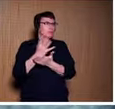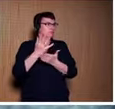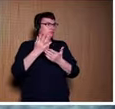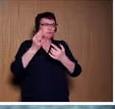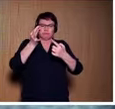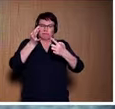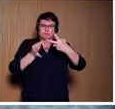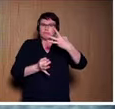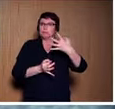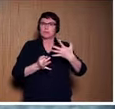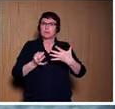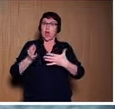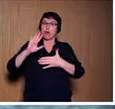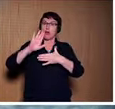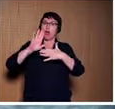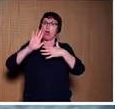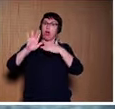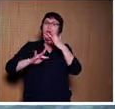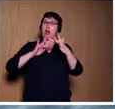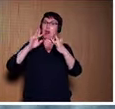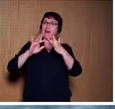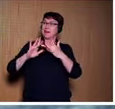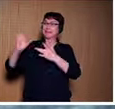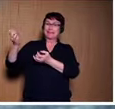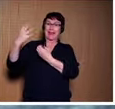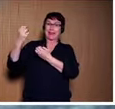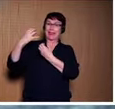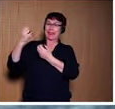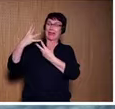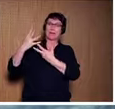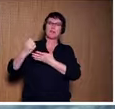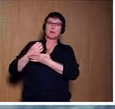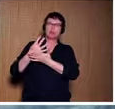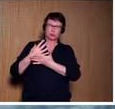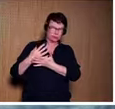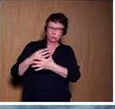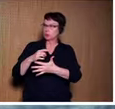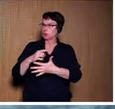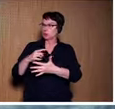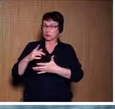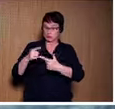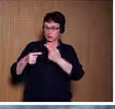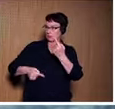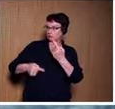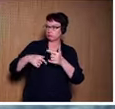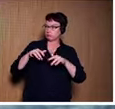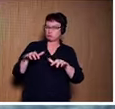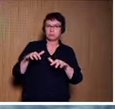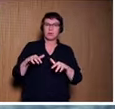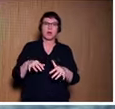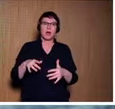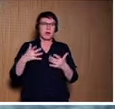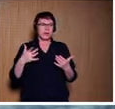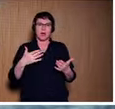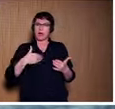happening online in all parts of the world. And this is really targeting already marginalized and